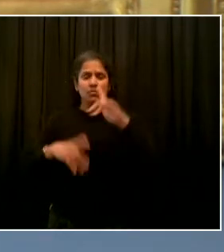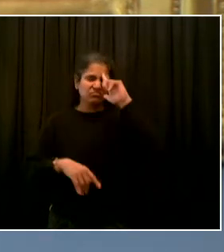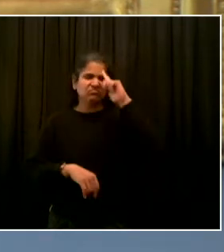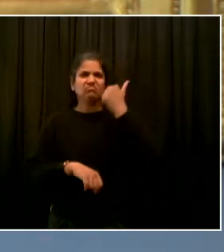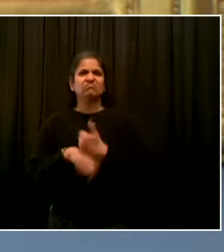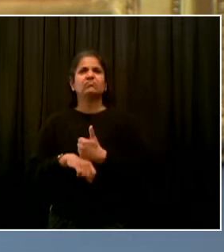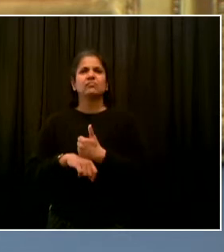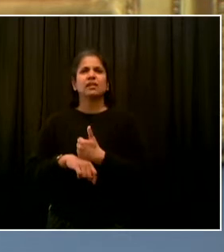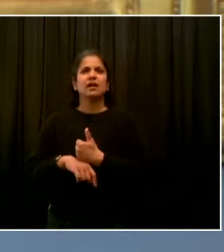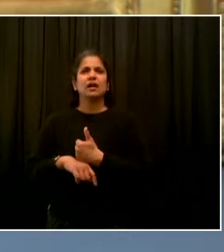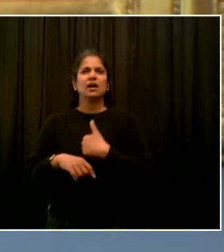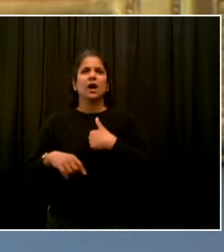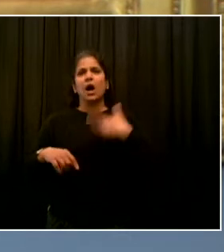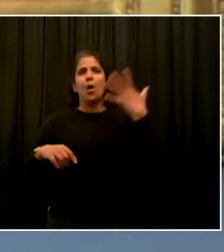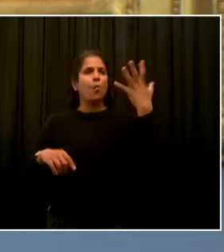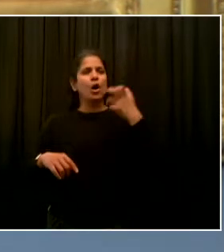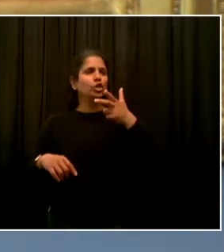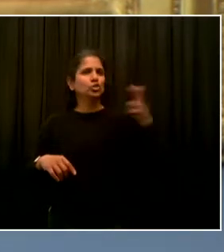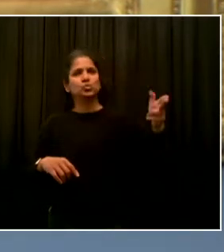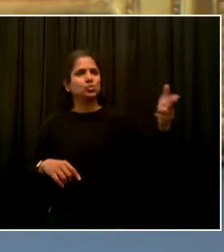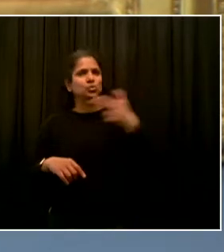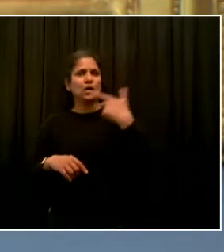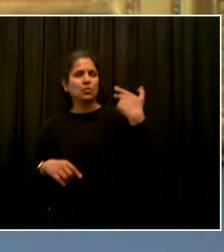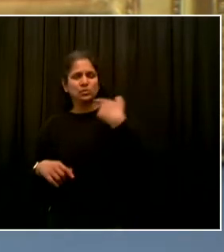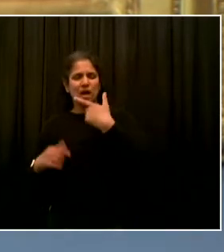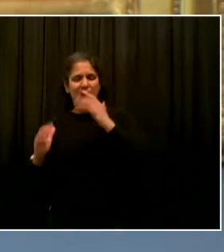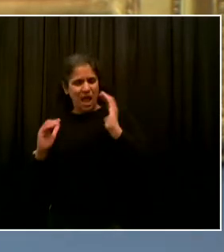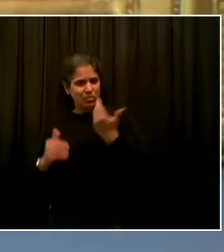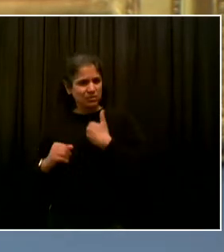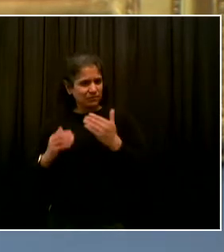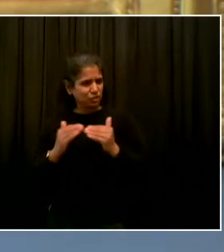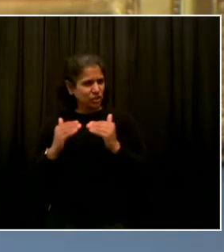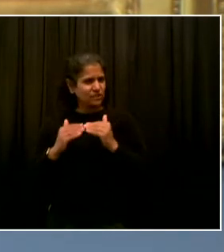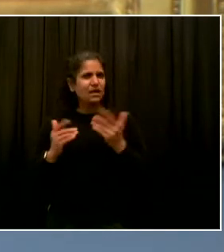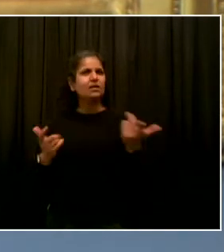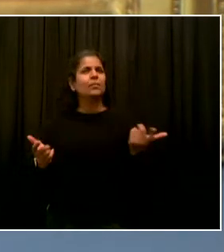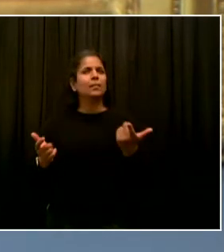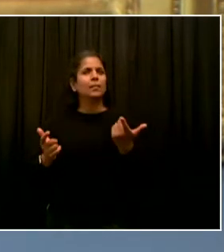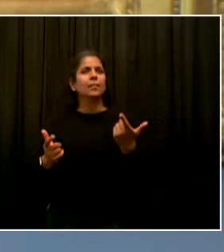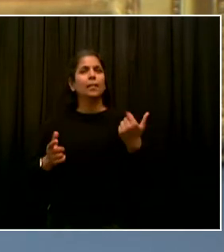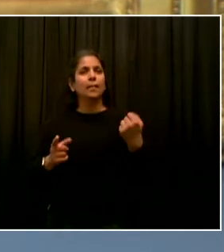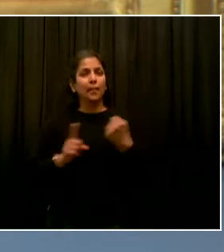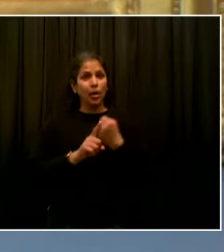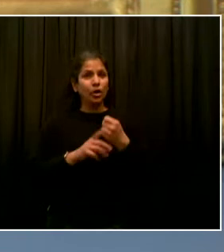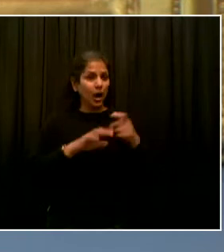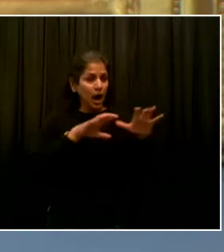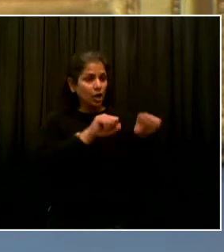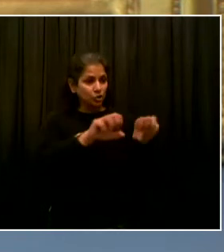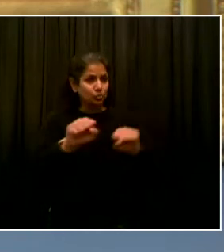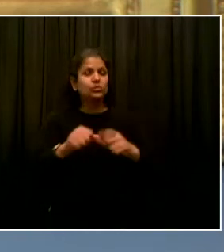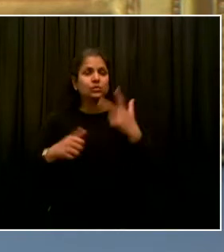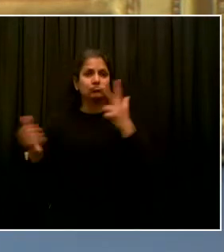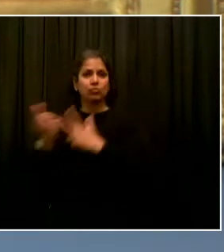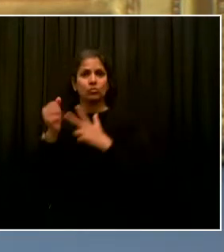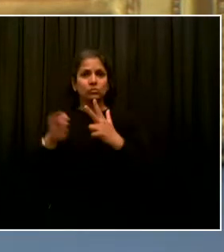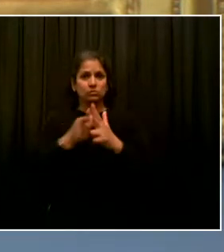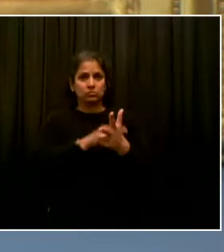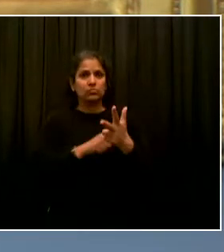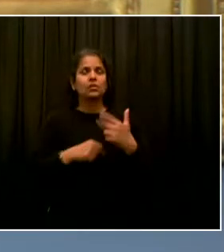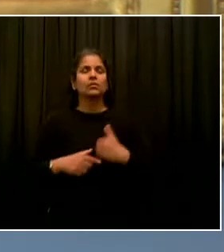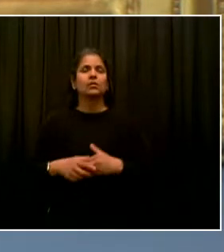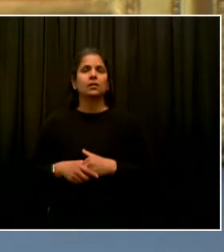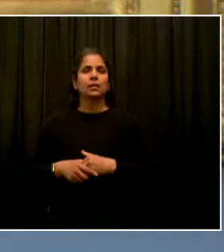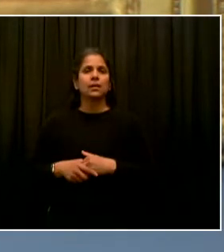violence on our city. And we're going to go after them. We keep making the arrests. We made the arrest of the McDonald's assault. We made the arrest of the